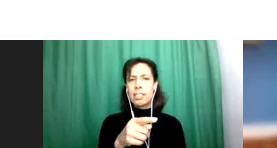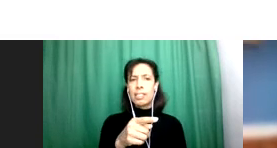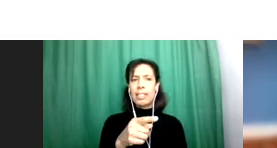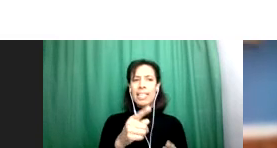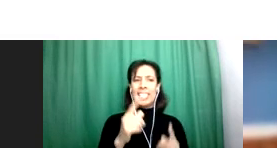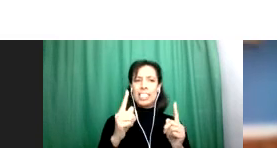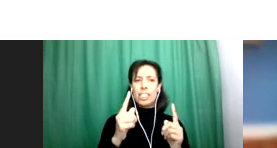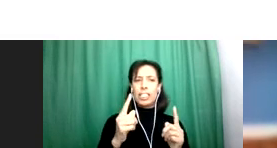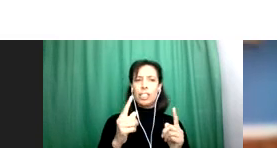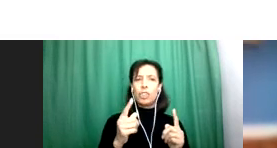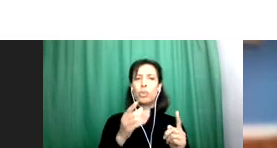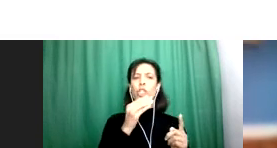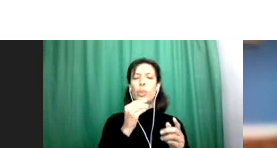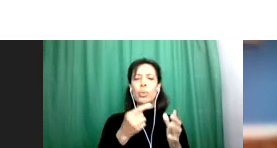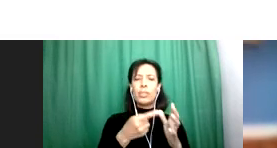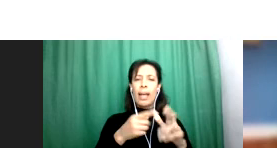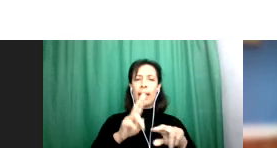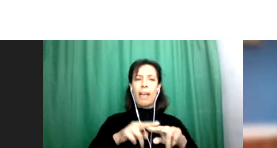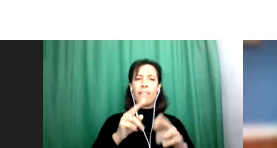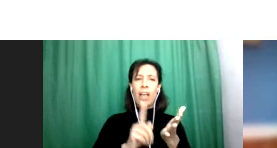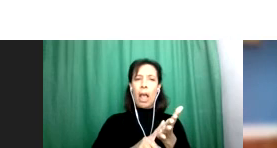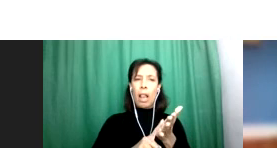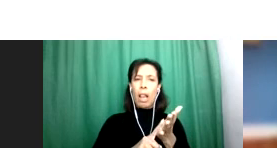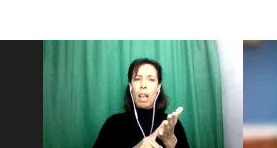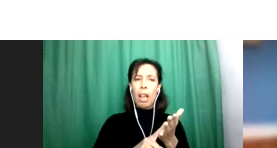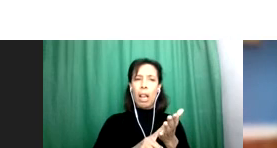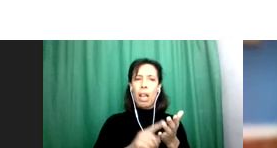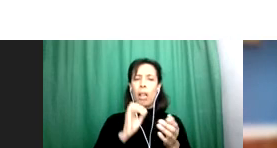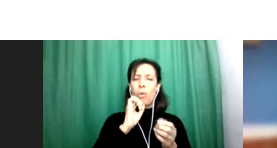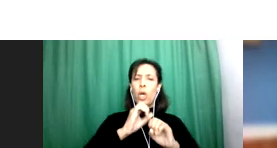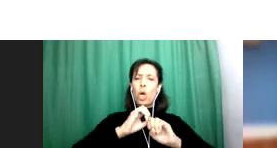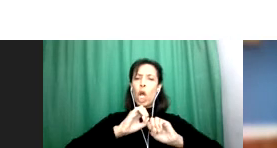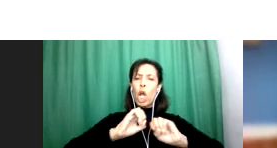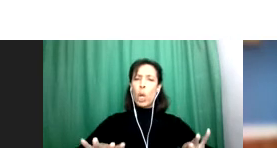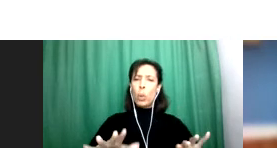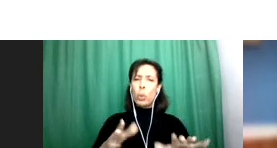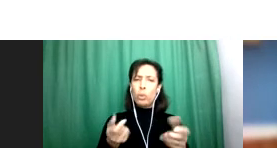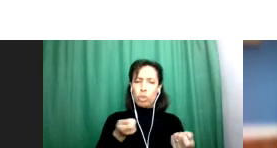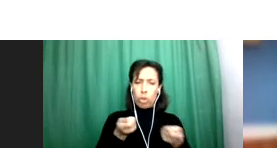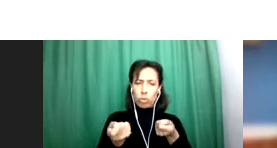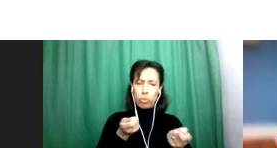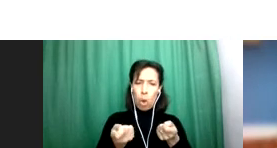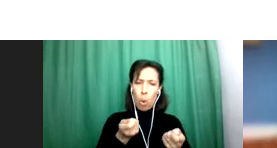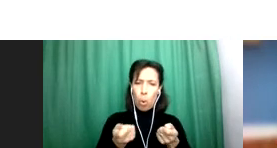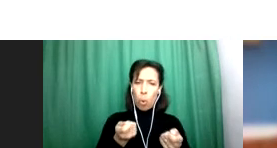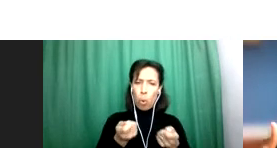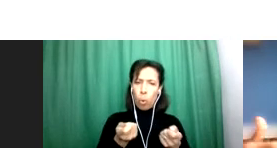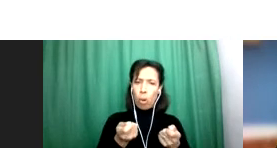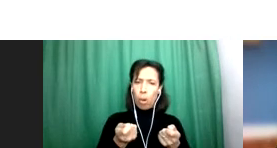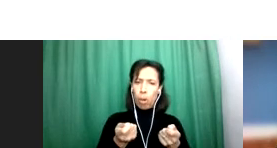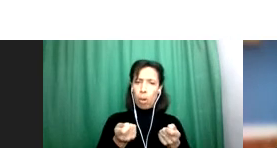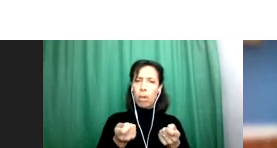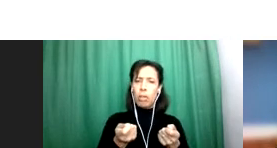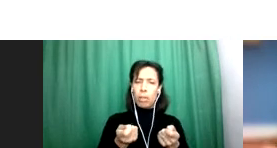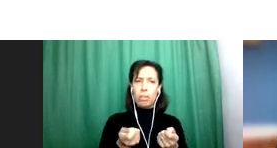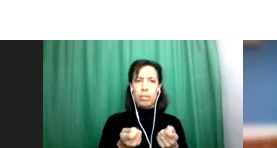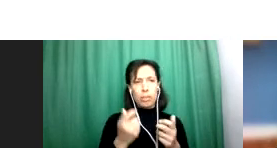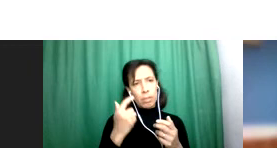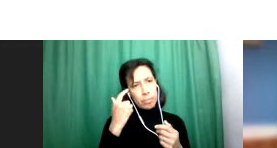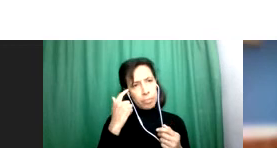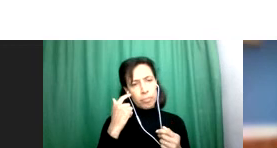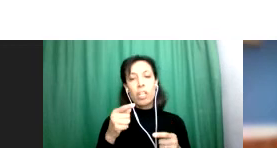So why they have included this in the website is the idea that if you're using AFL, you are giving